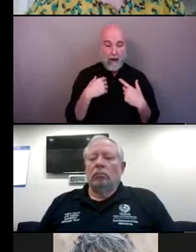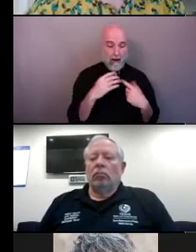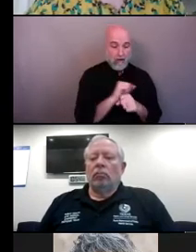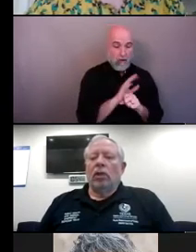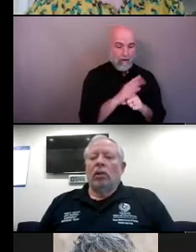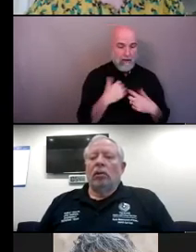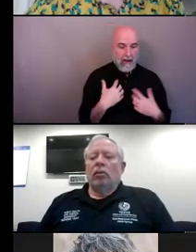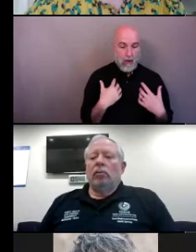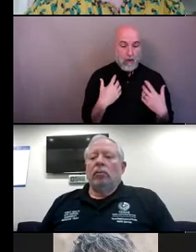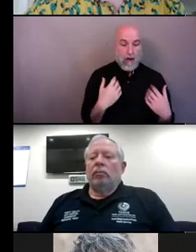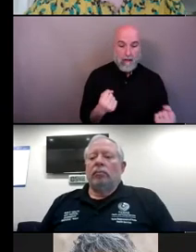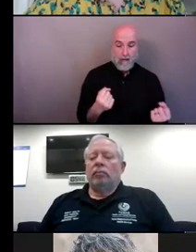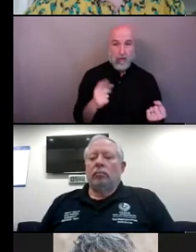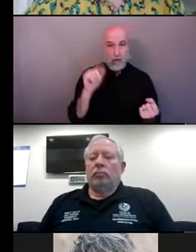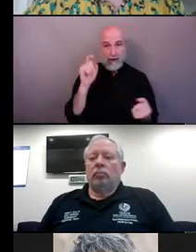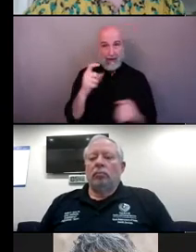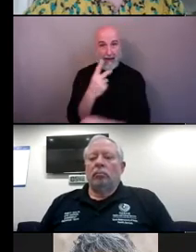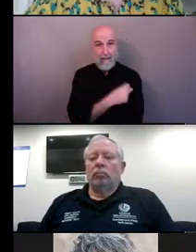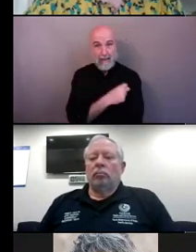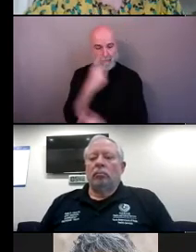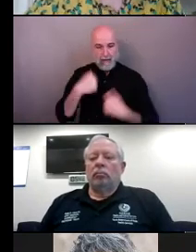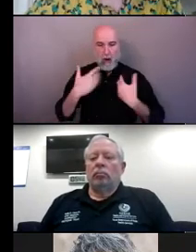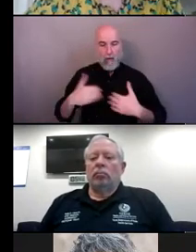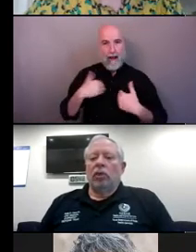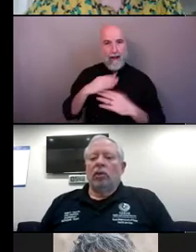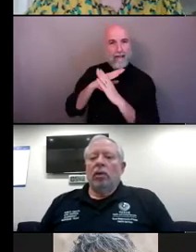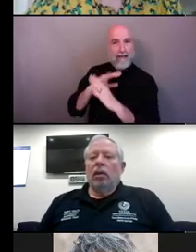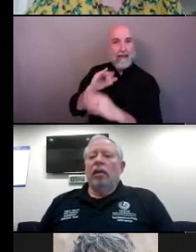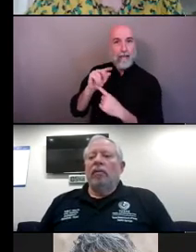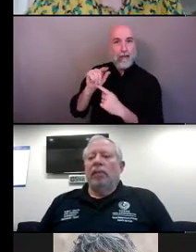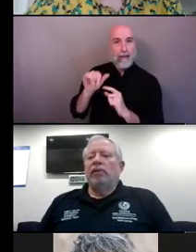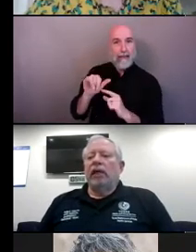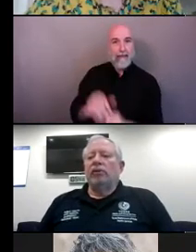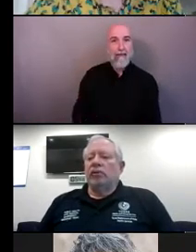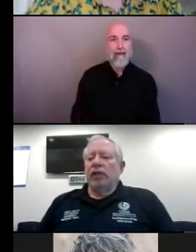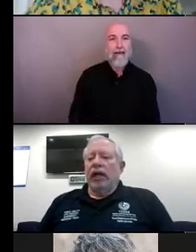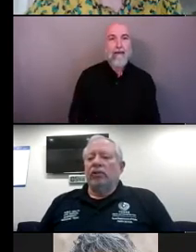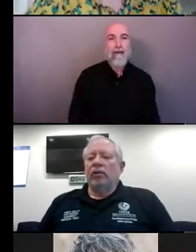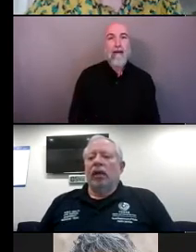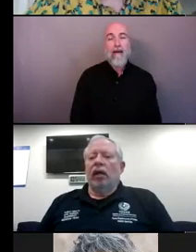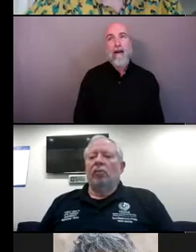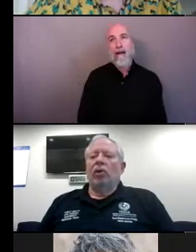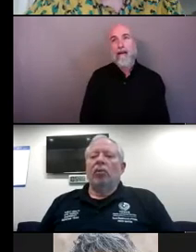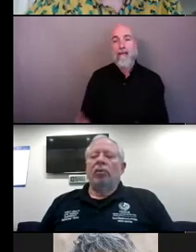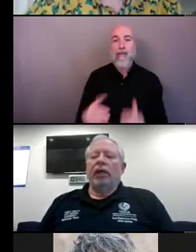since they believe they already have immunity? The basic answer is yes.